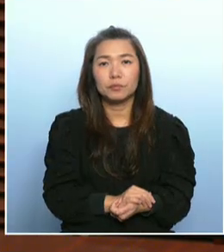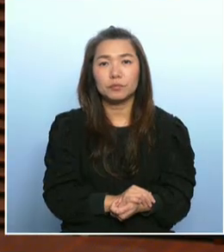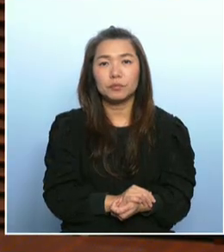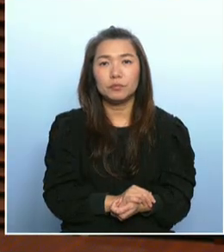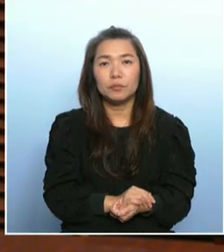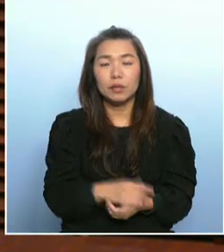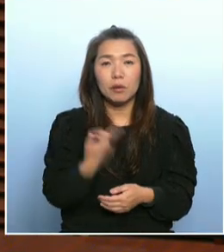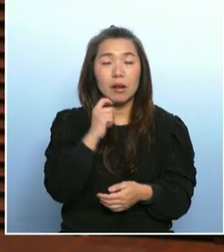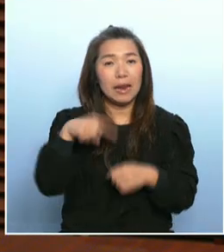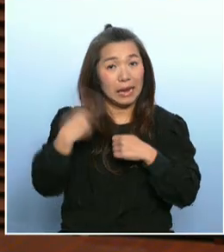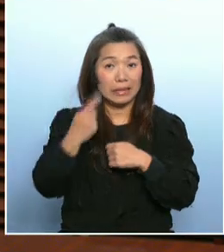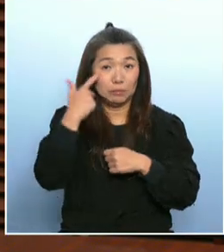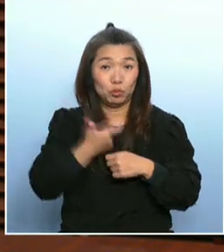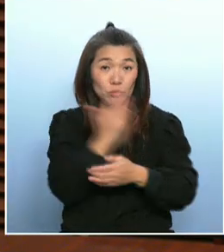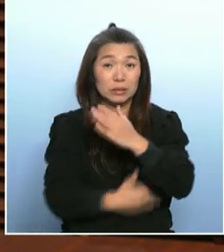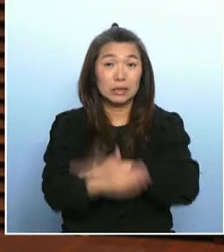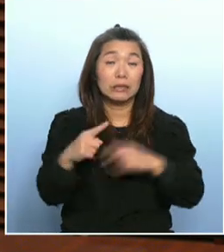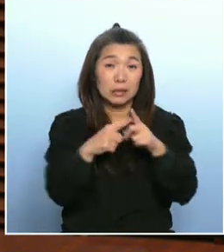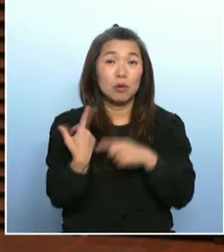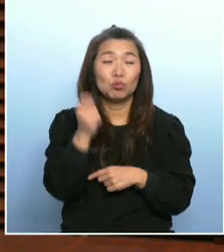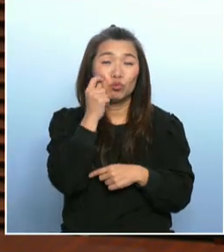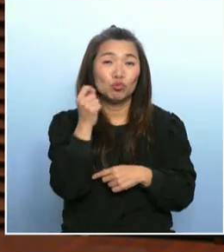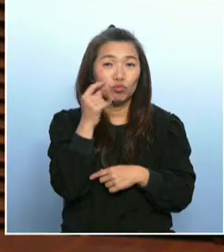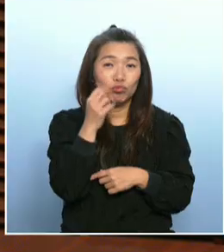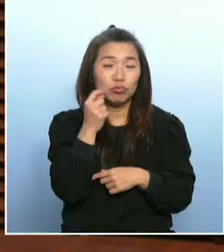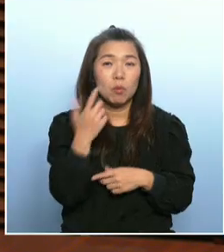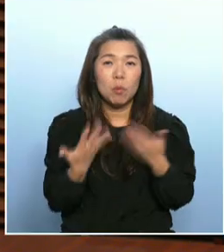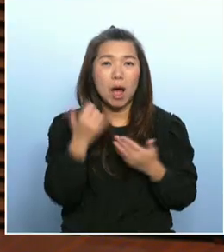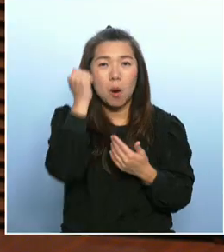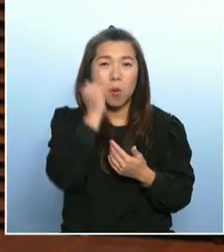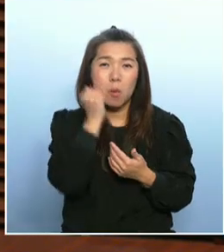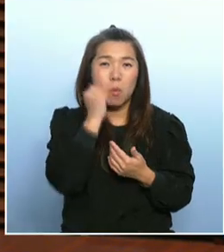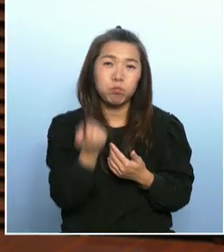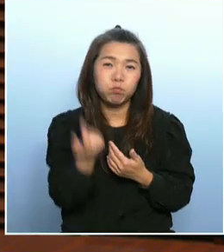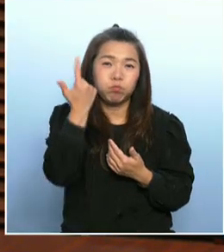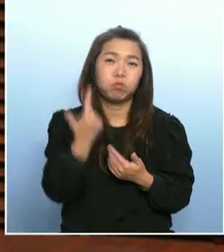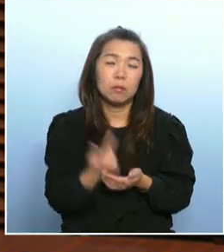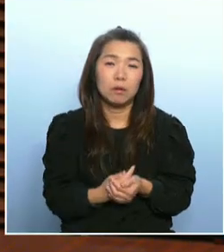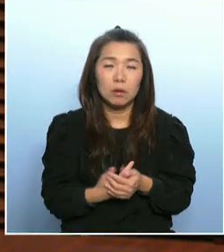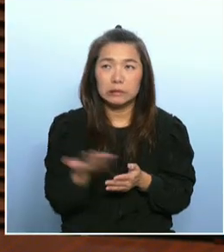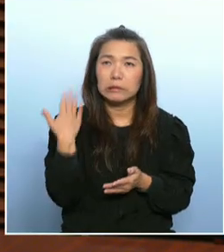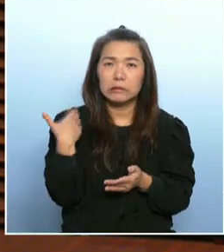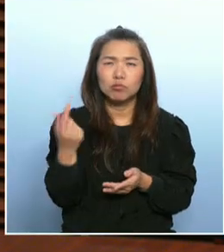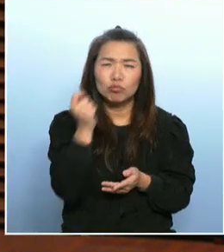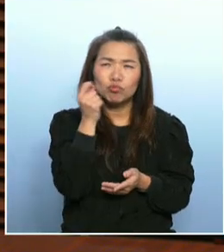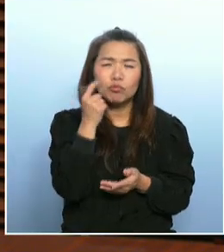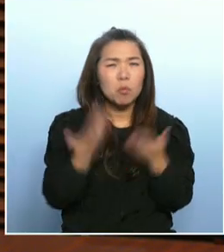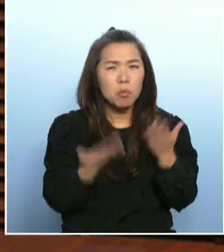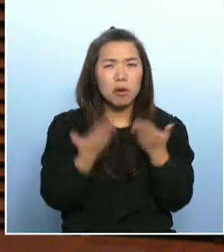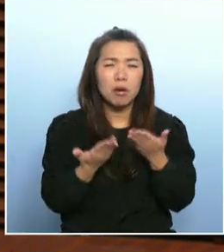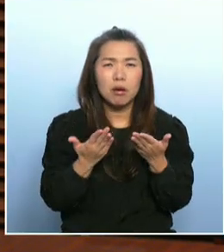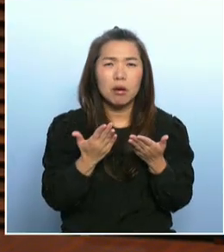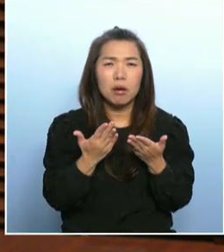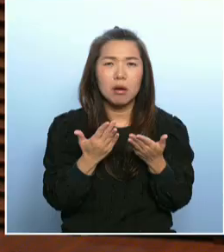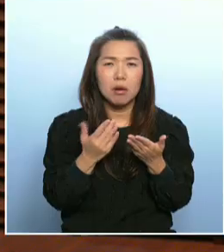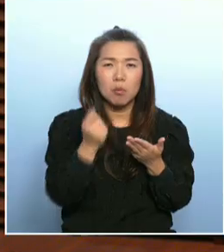Some other patients are waiting for other care homes. For patients that are suffering from